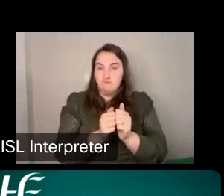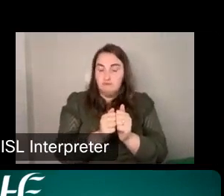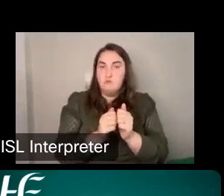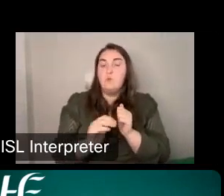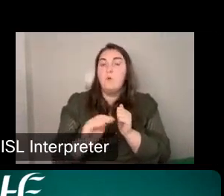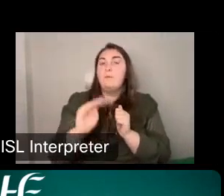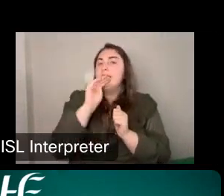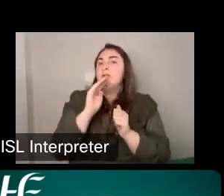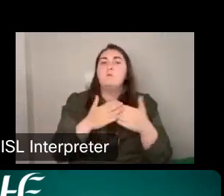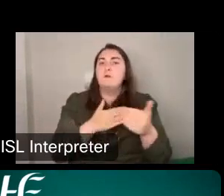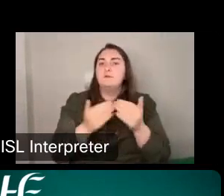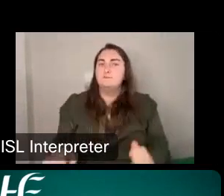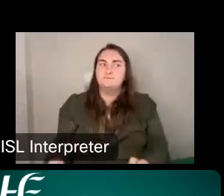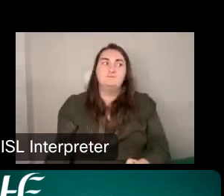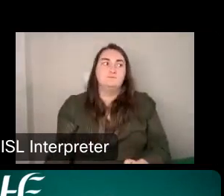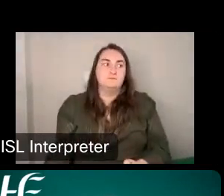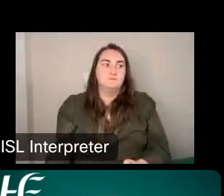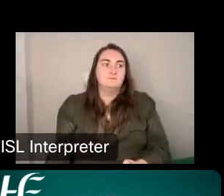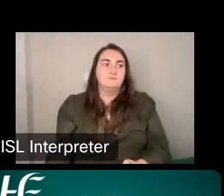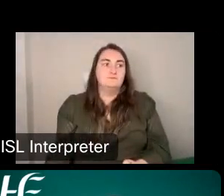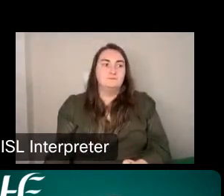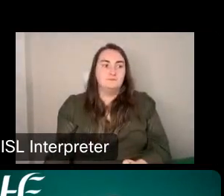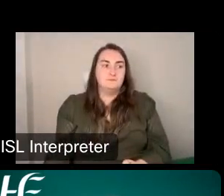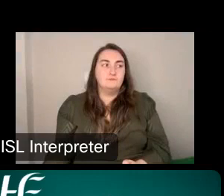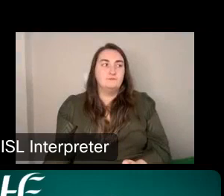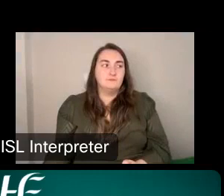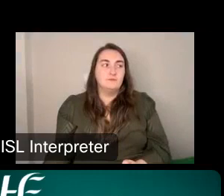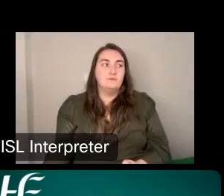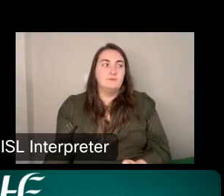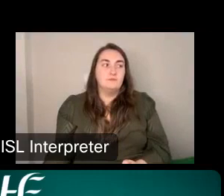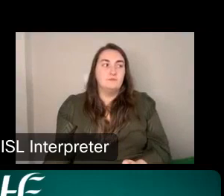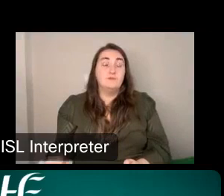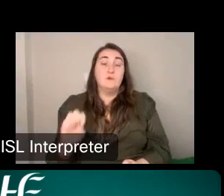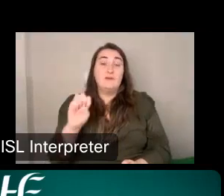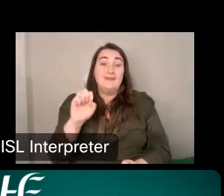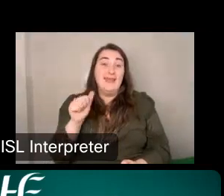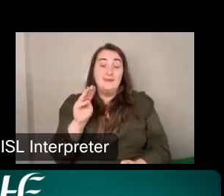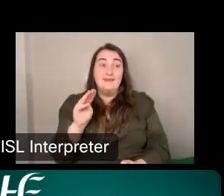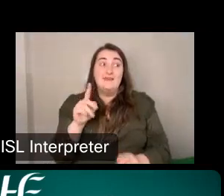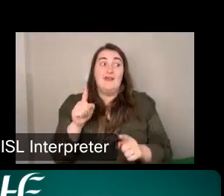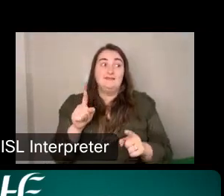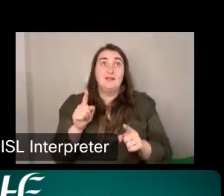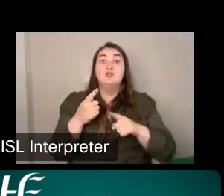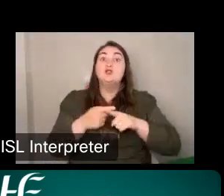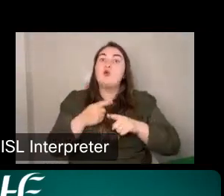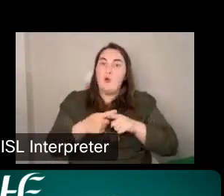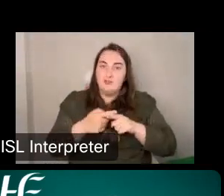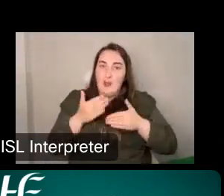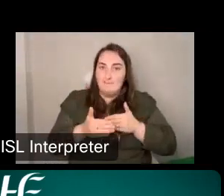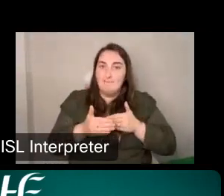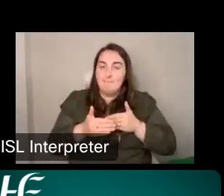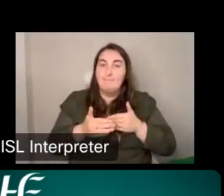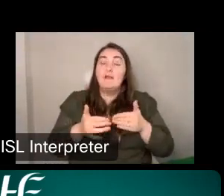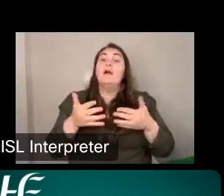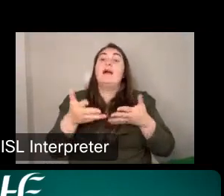is we have a model where you can come, like EAP counselling, by the way, is a short-term counselling model in every